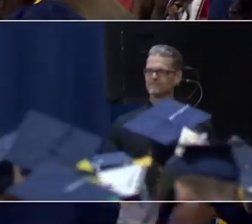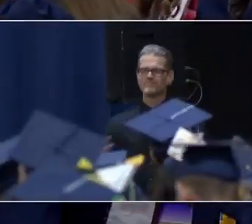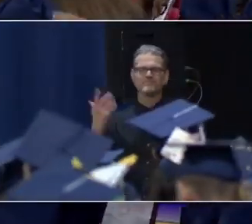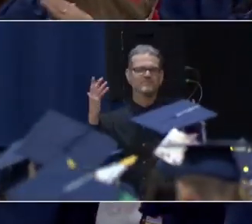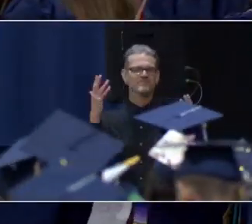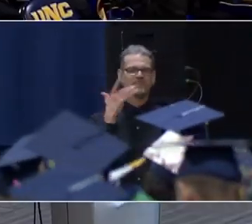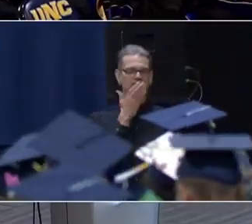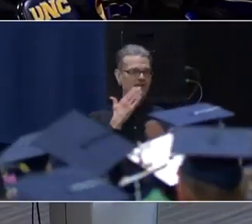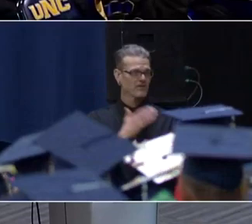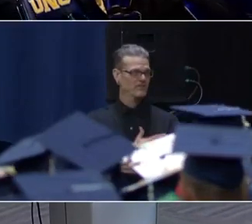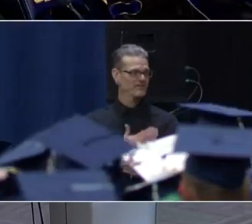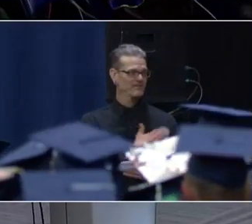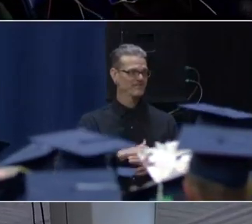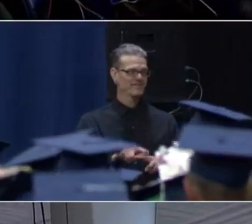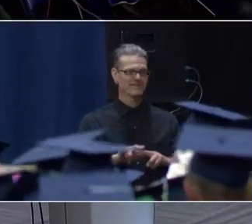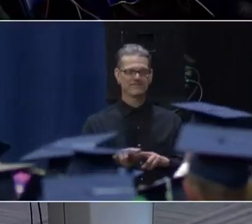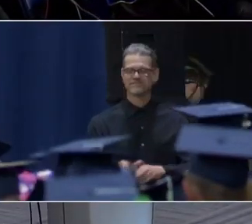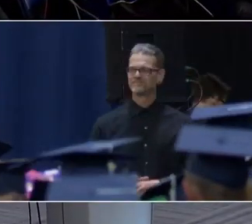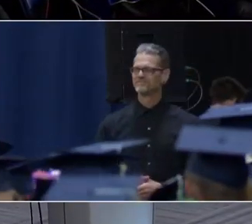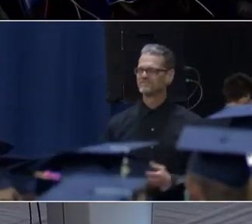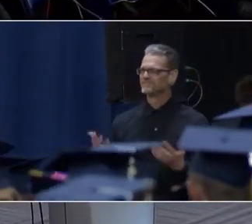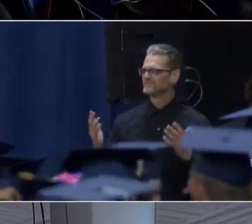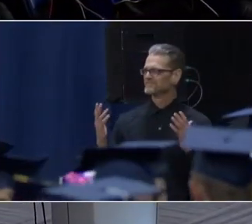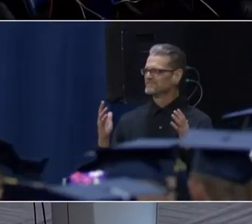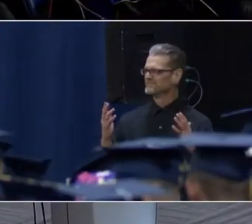Thank you. Please be seated.